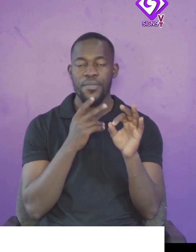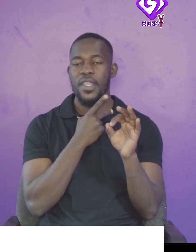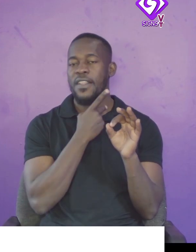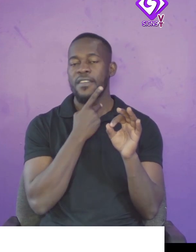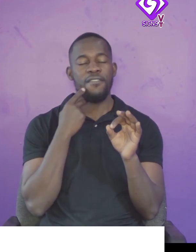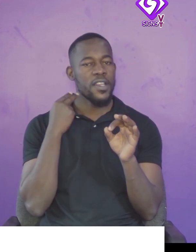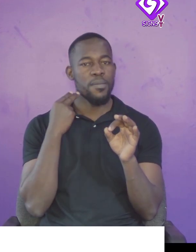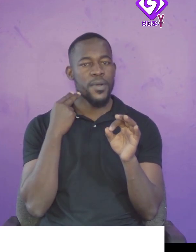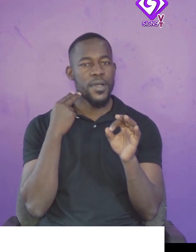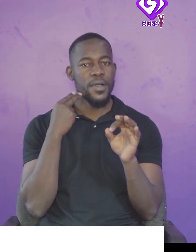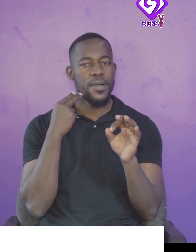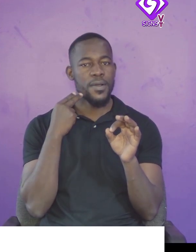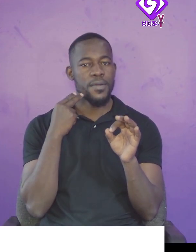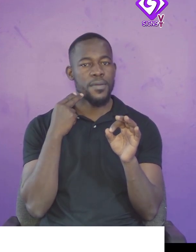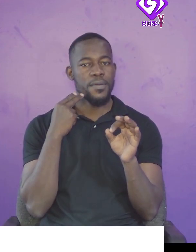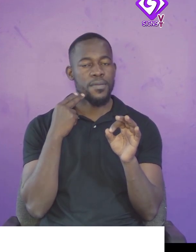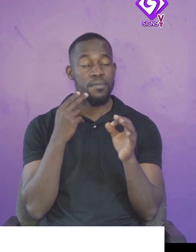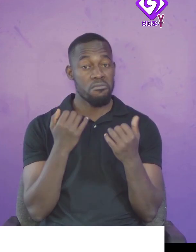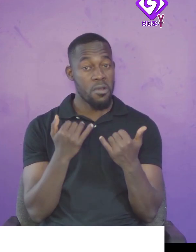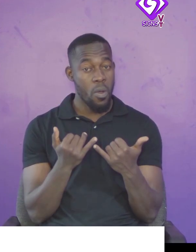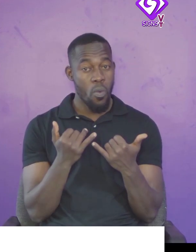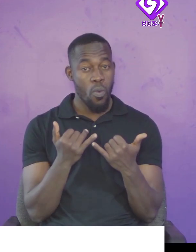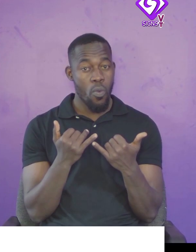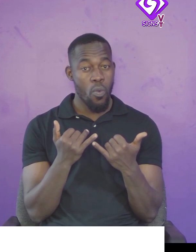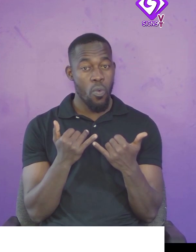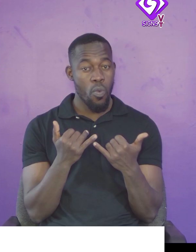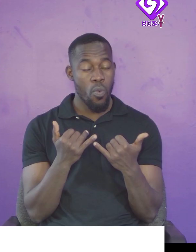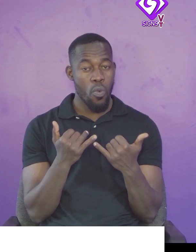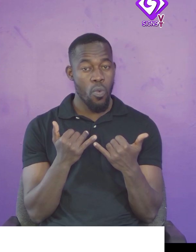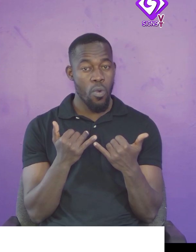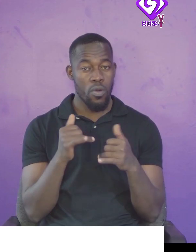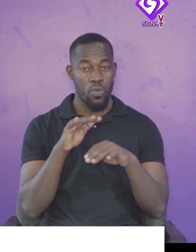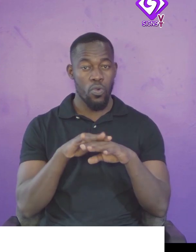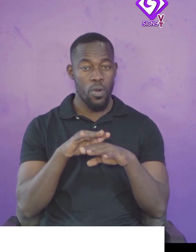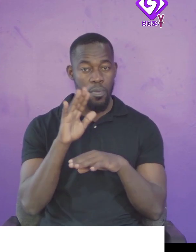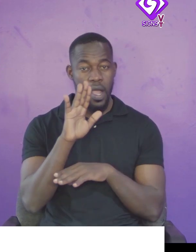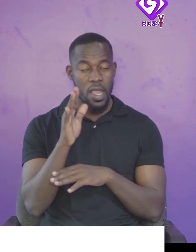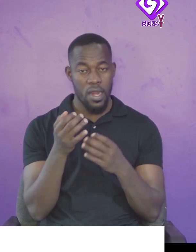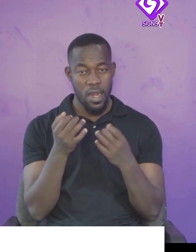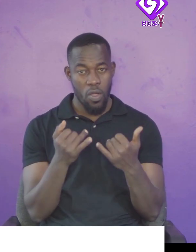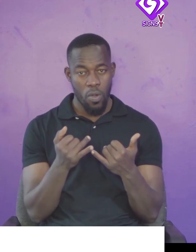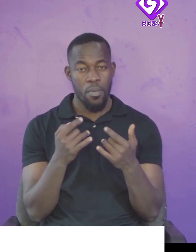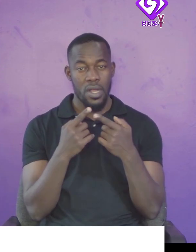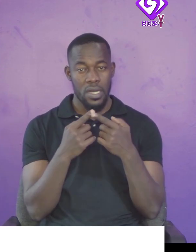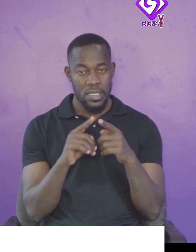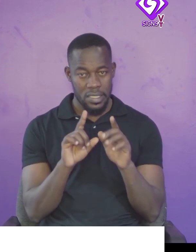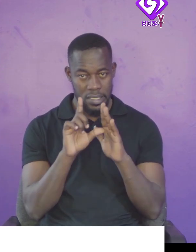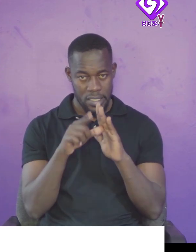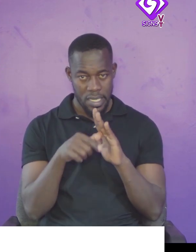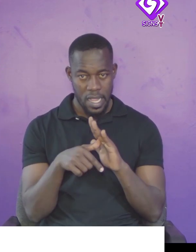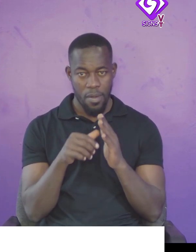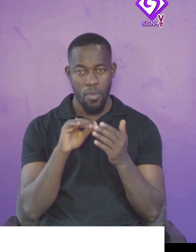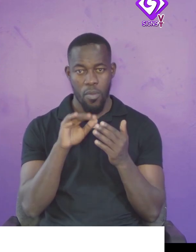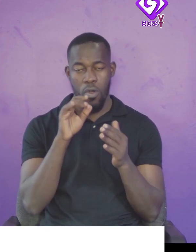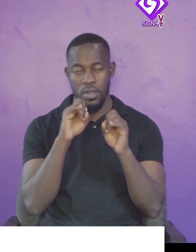Philip Omondi. We are just saying goodbye for now, but of course,